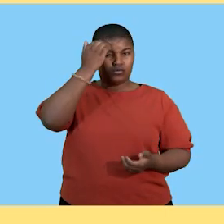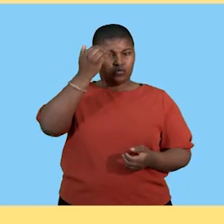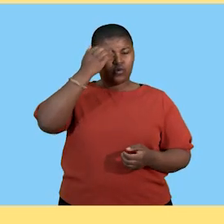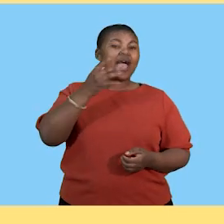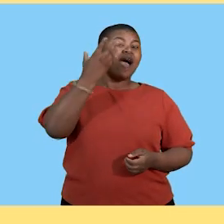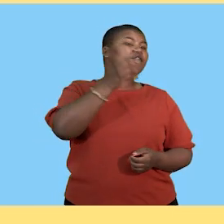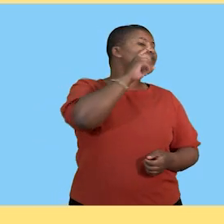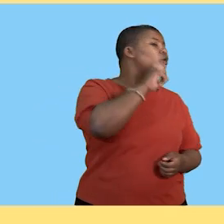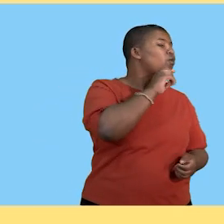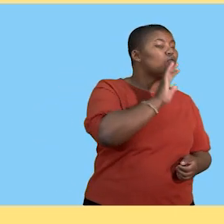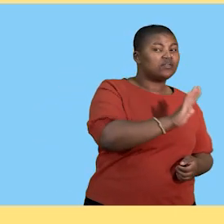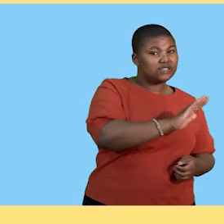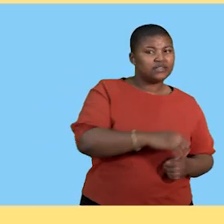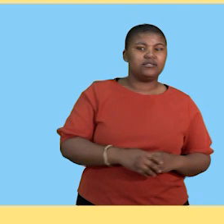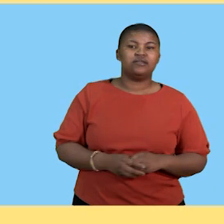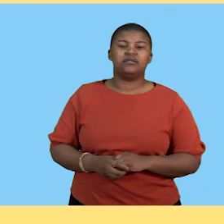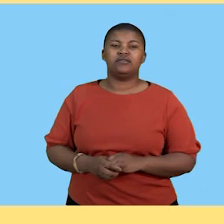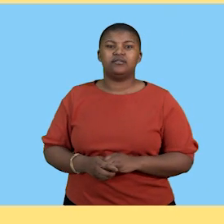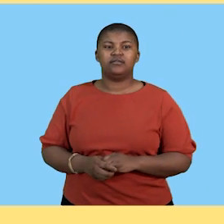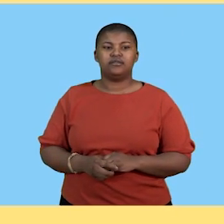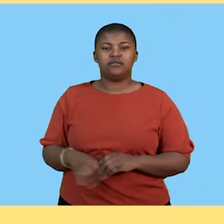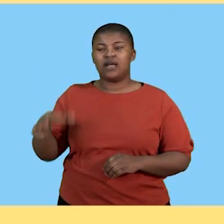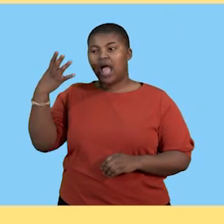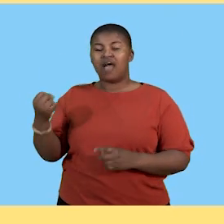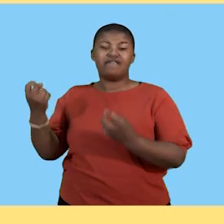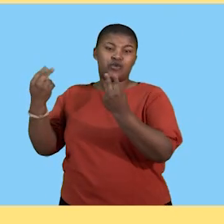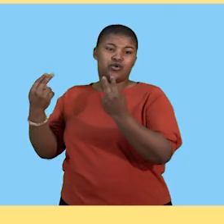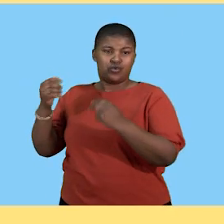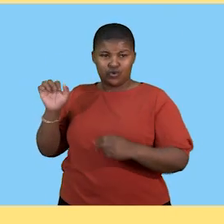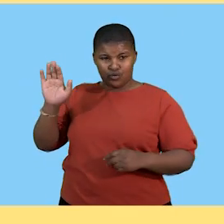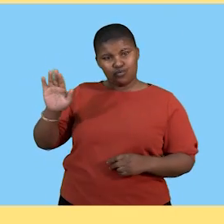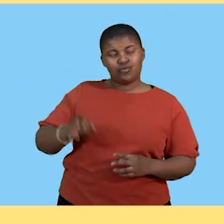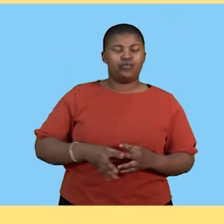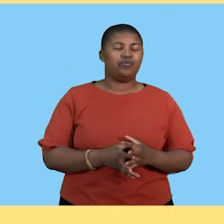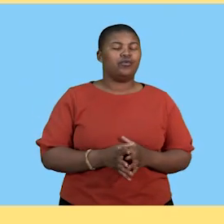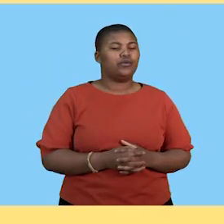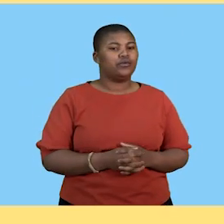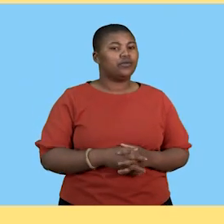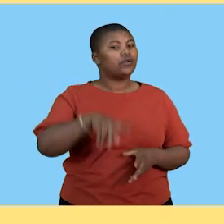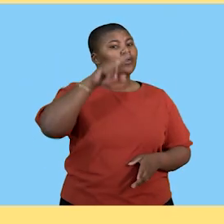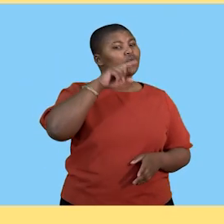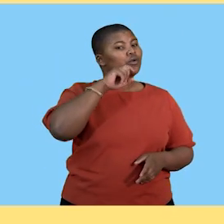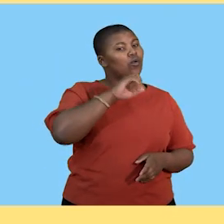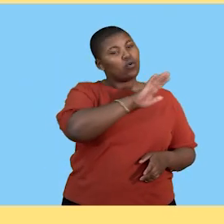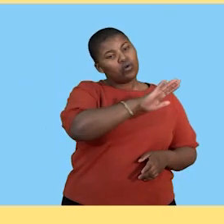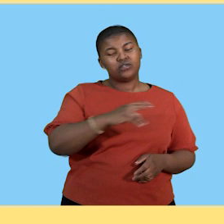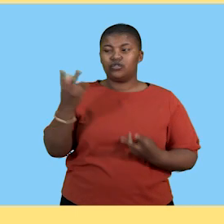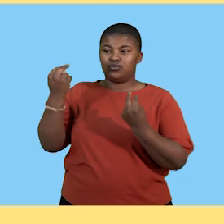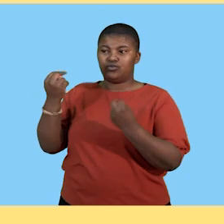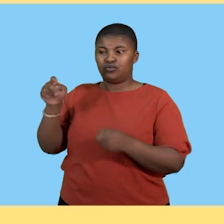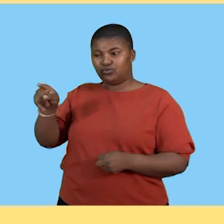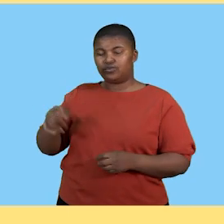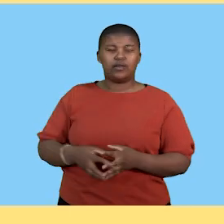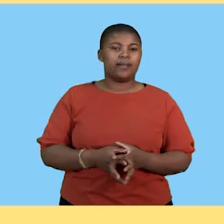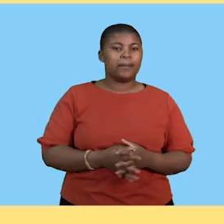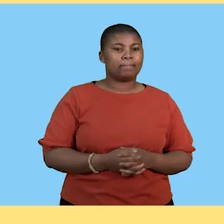you have the old, here is the old, and you also have the new. You have the old and